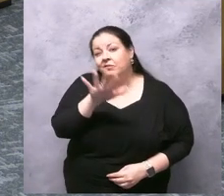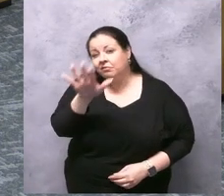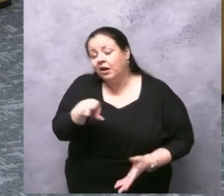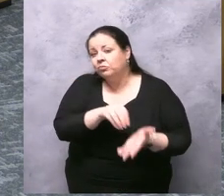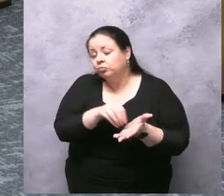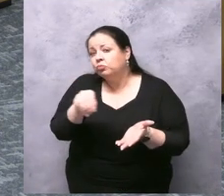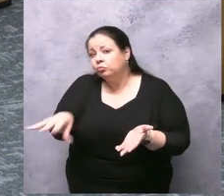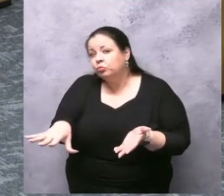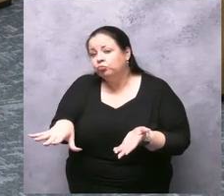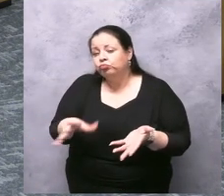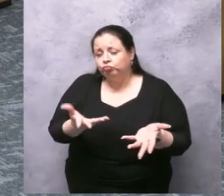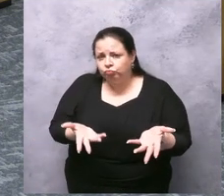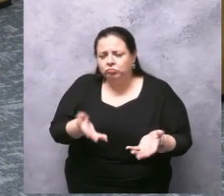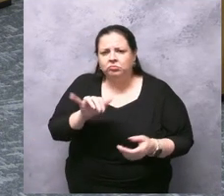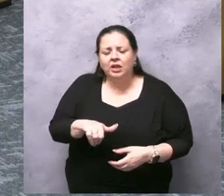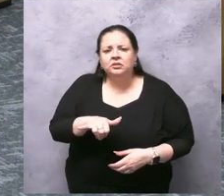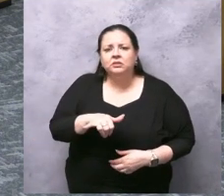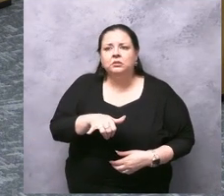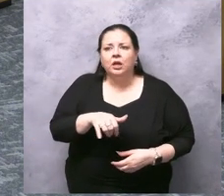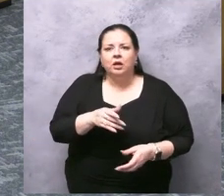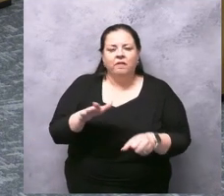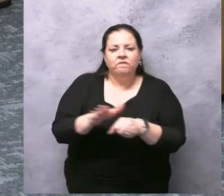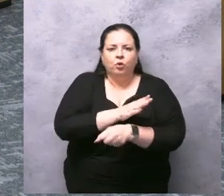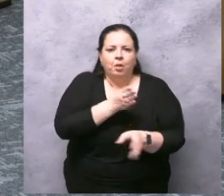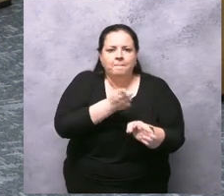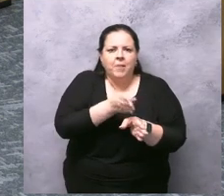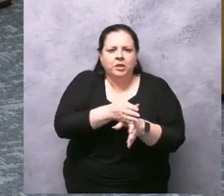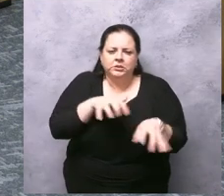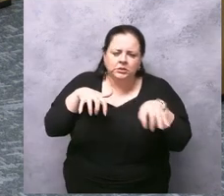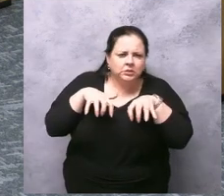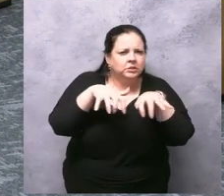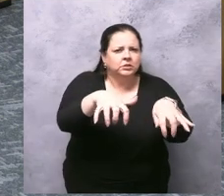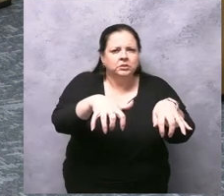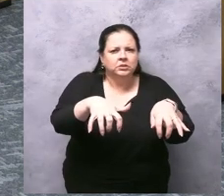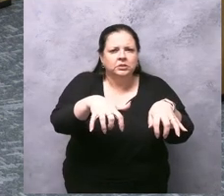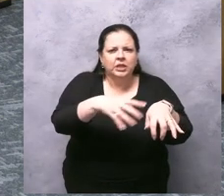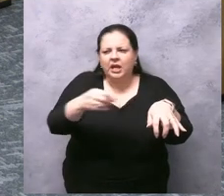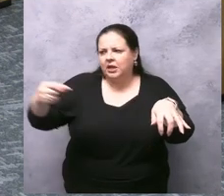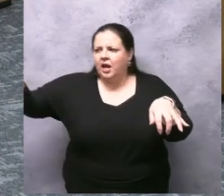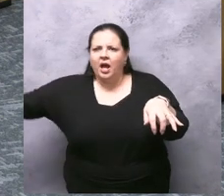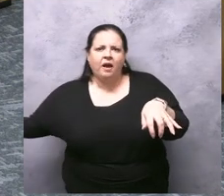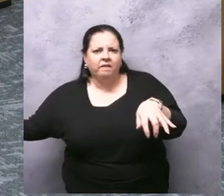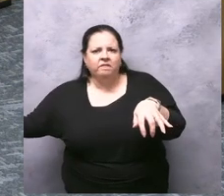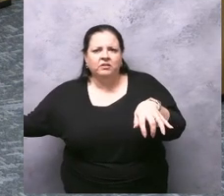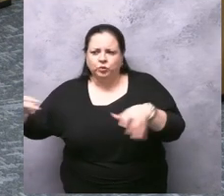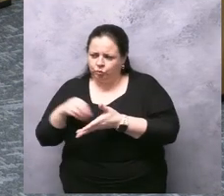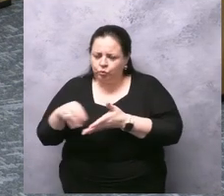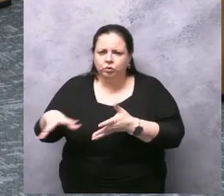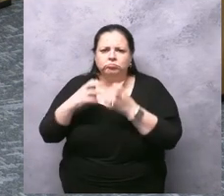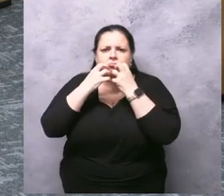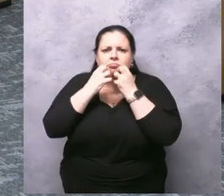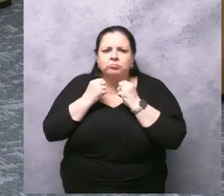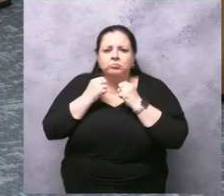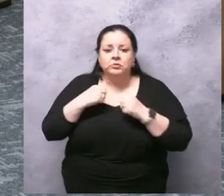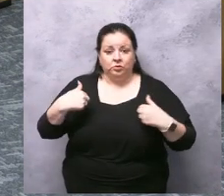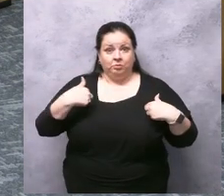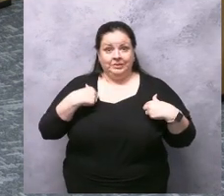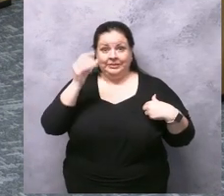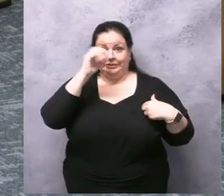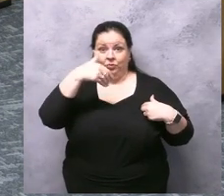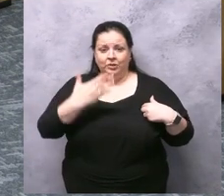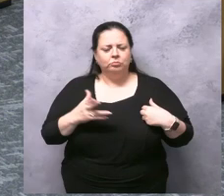students. That is 1.5 school buses of our youth still here with us. I am not coming to you as a stranger, but